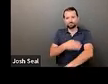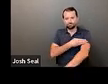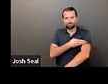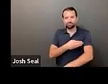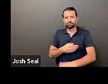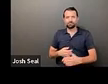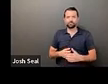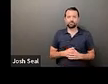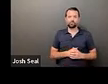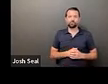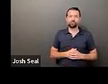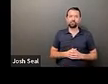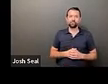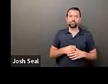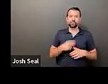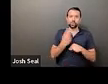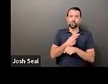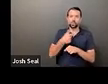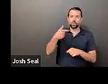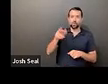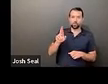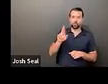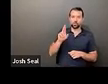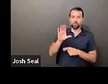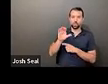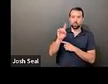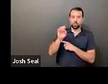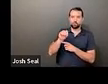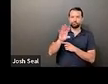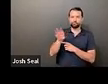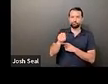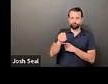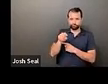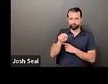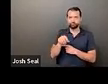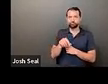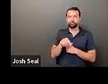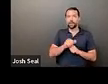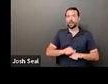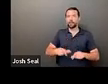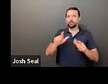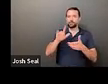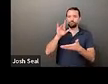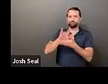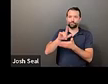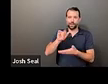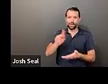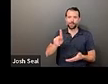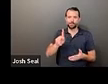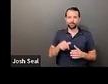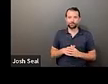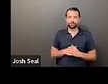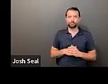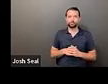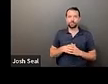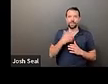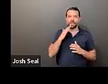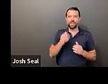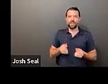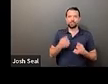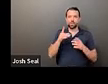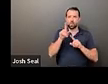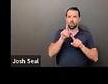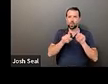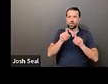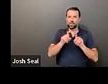the QR code right here with your phone. It will take you to that link. It will take you directly to it. I don't know how many questions there are. I don't remember, but there aren't many. It won't